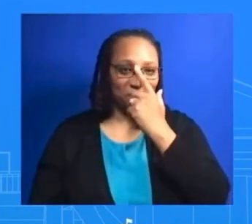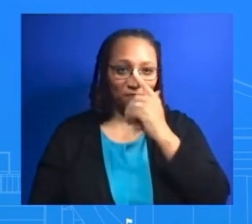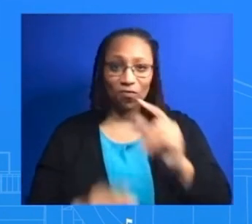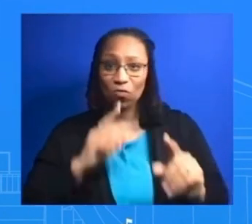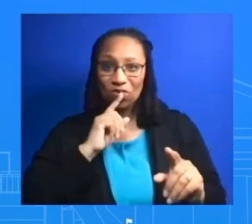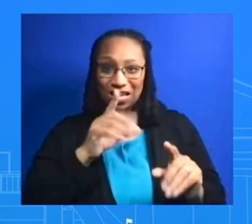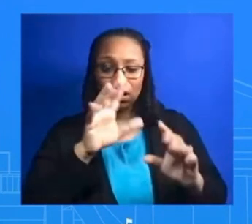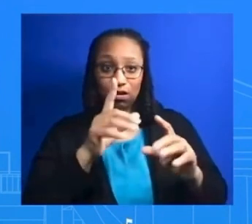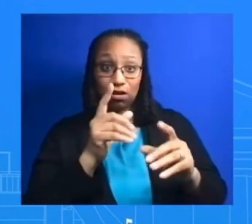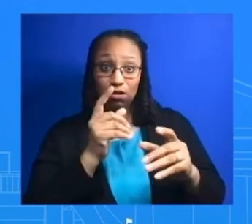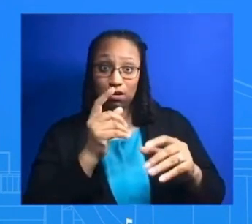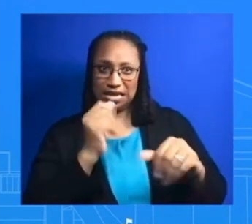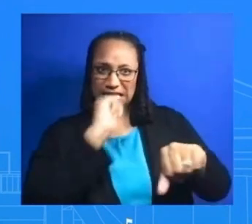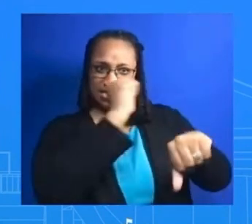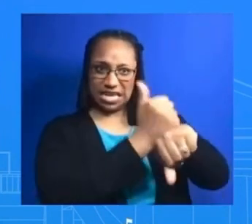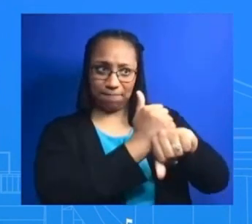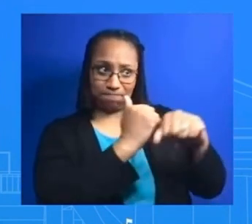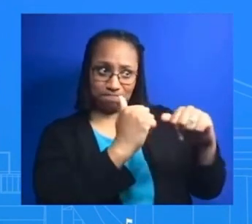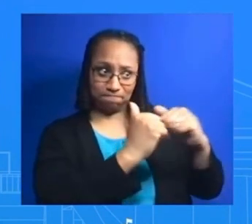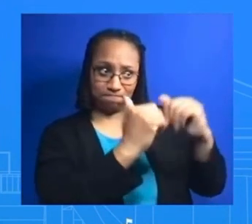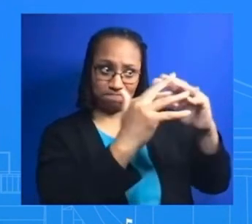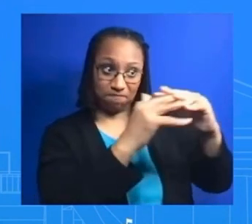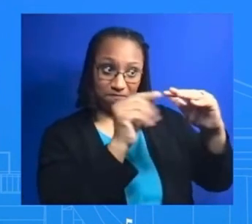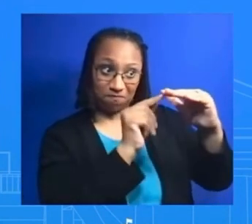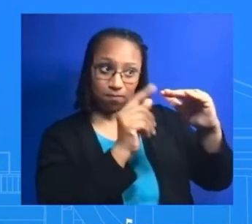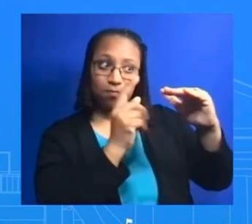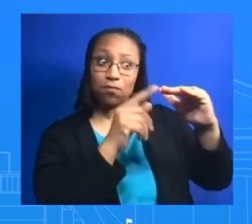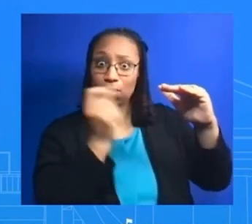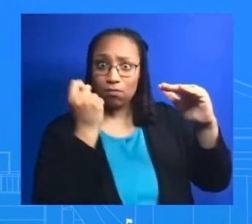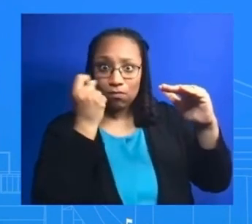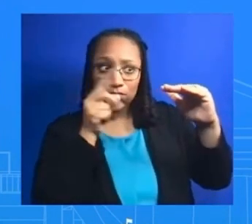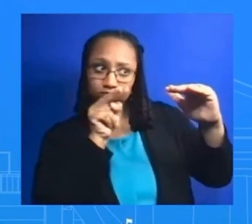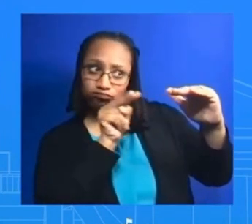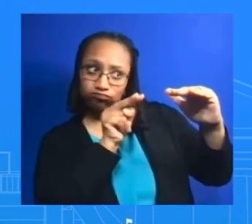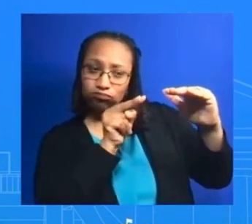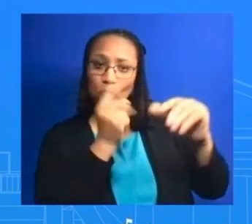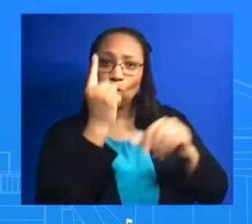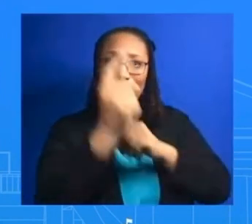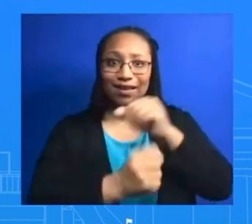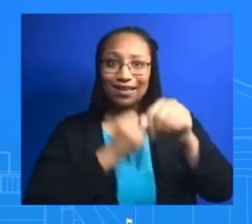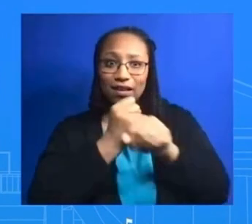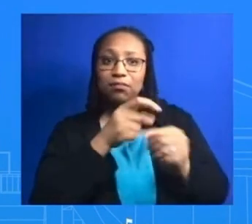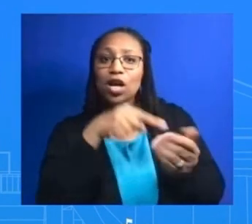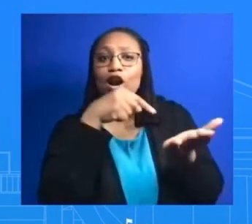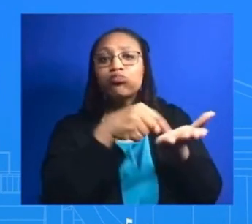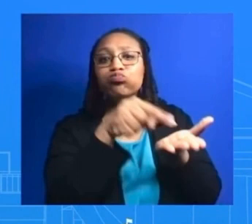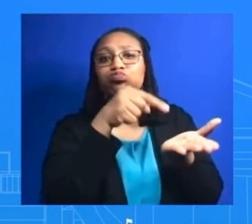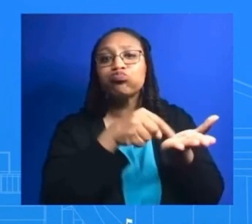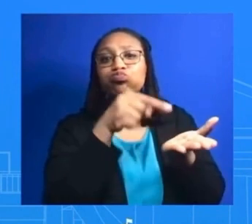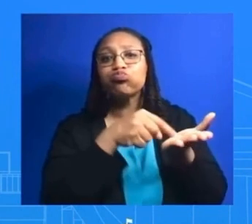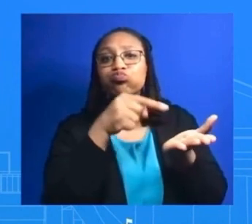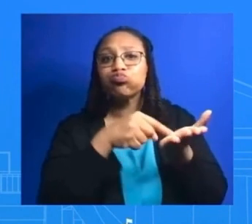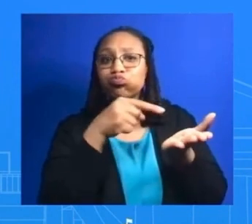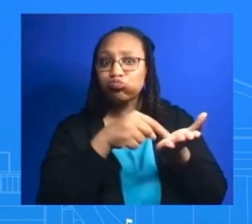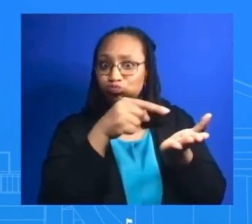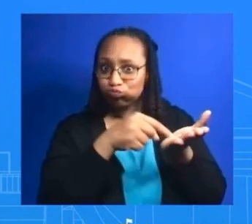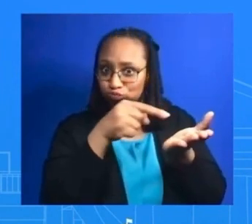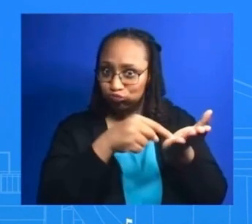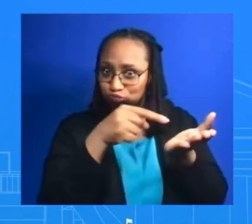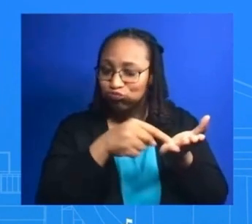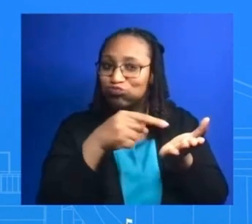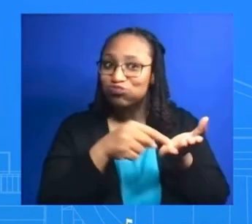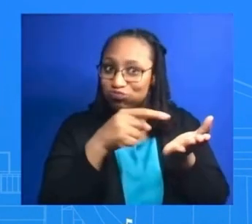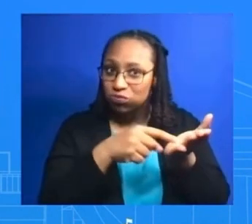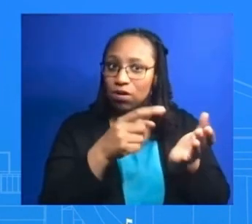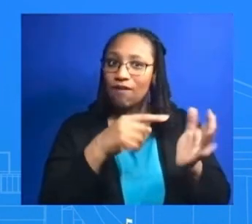This means, although interest will accrue starting September 1st and payments are due starting October, we'll help borrowers who are